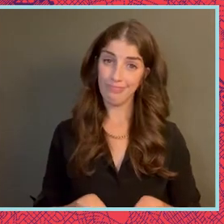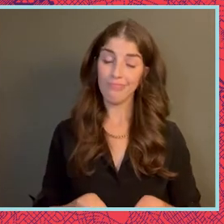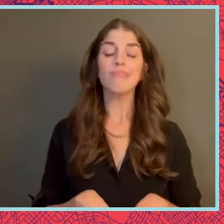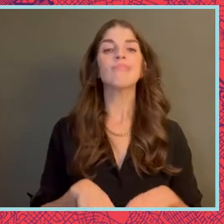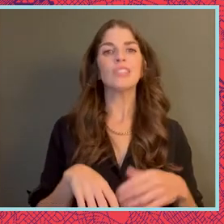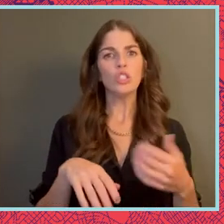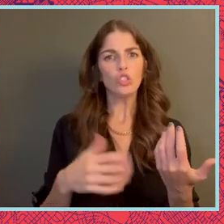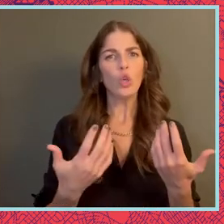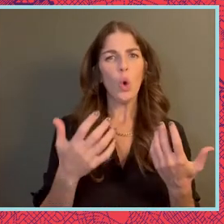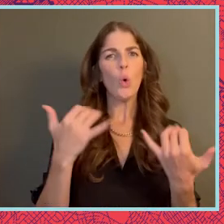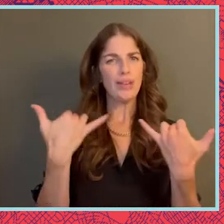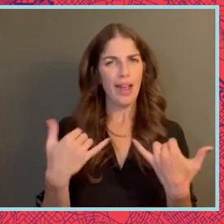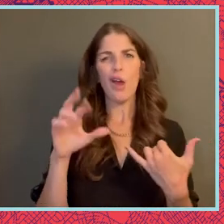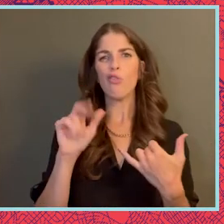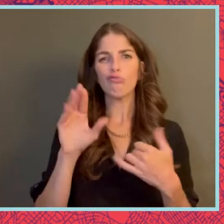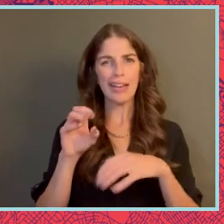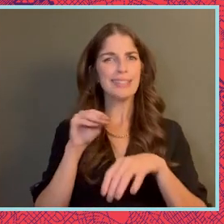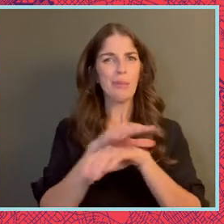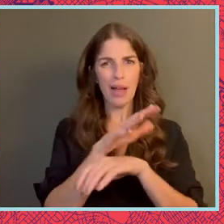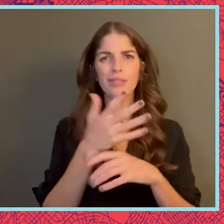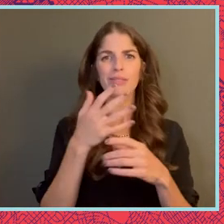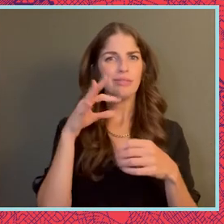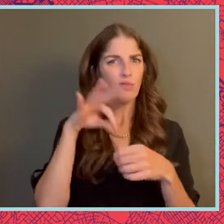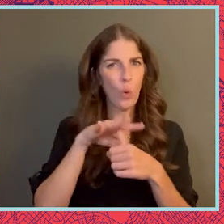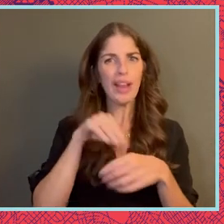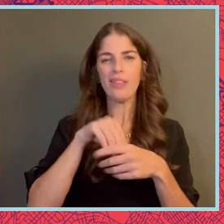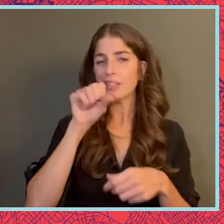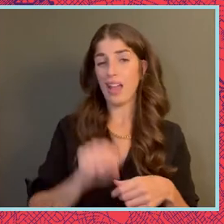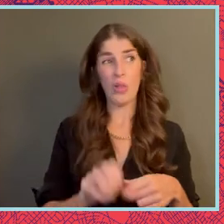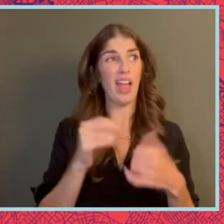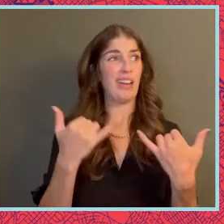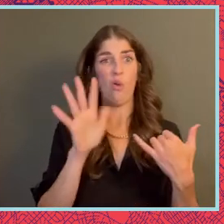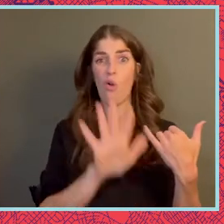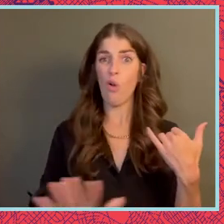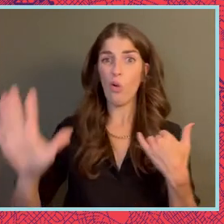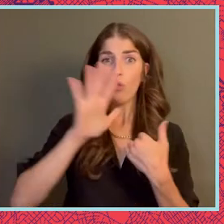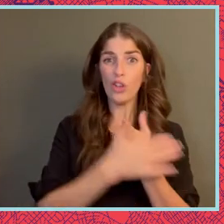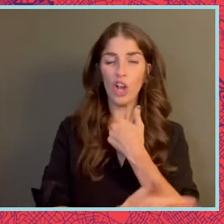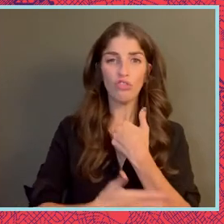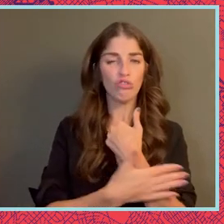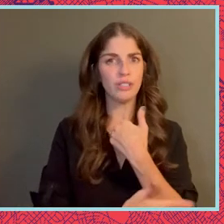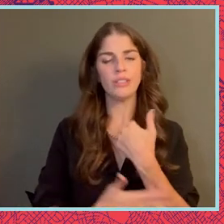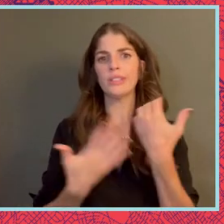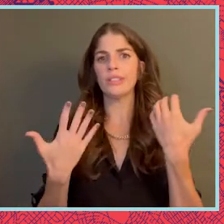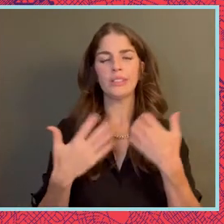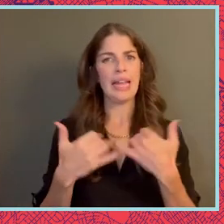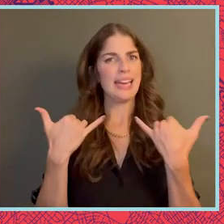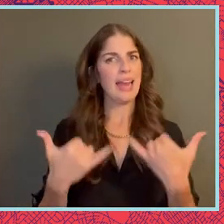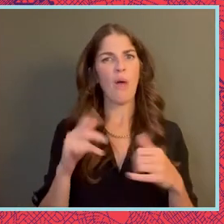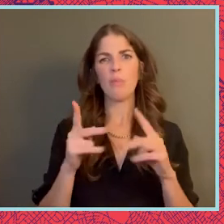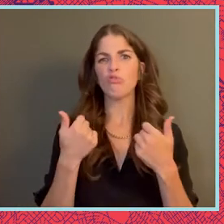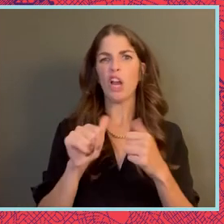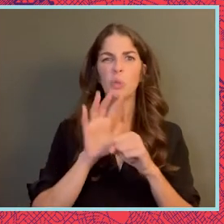of voting in the South, but we see that now, you know, across the country, as there's this rush to